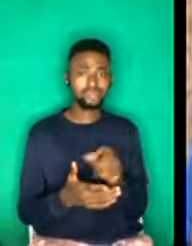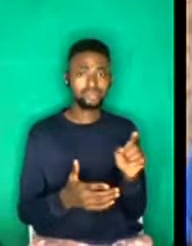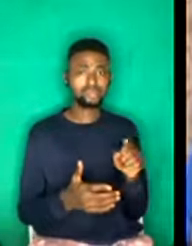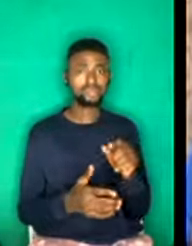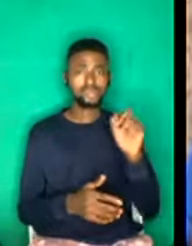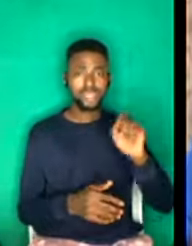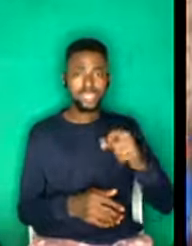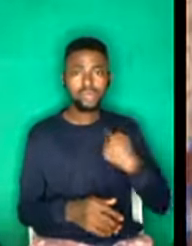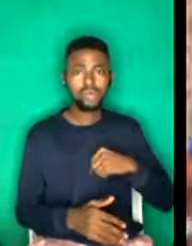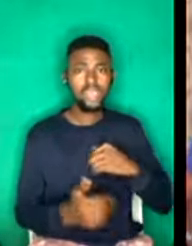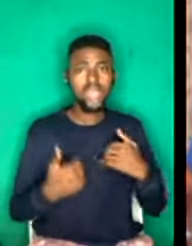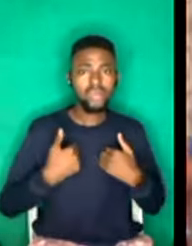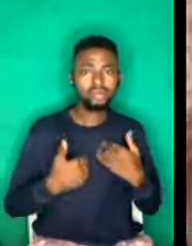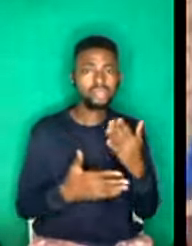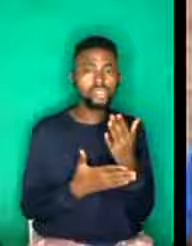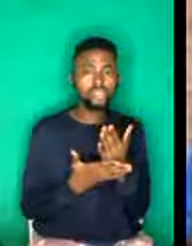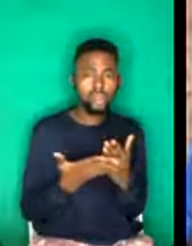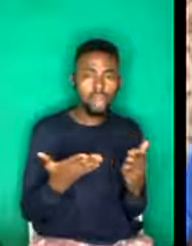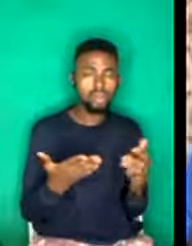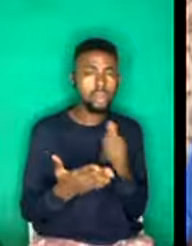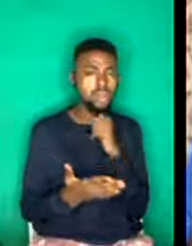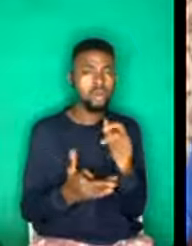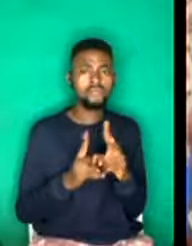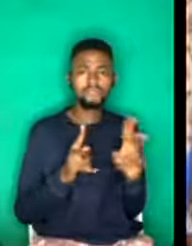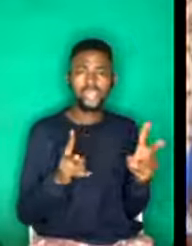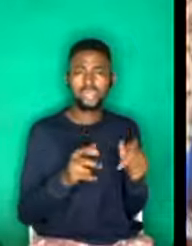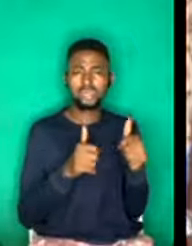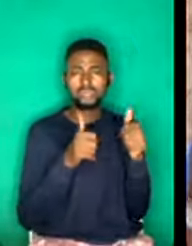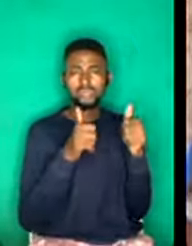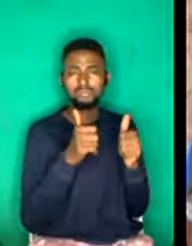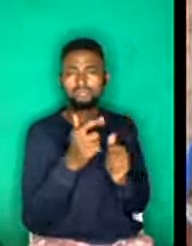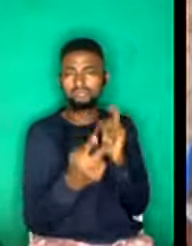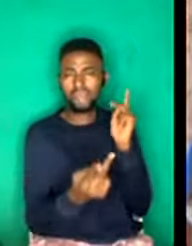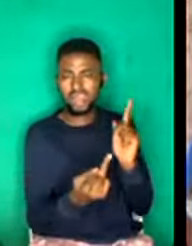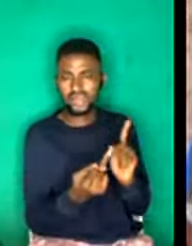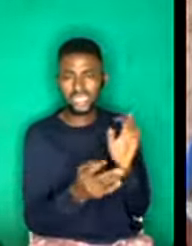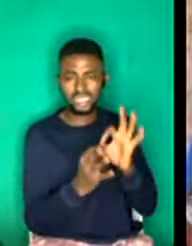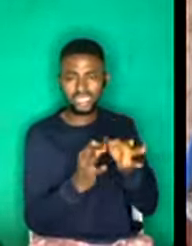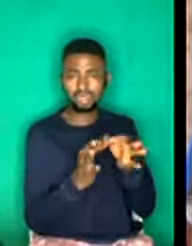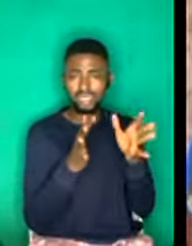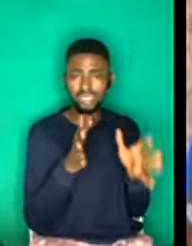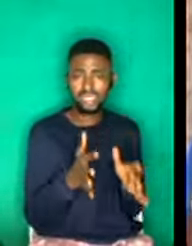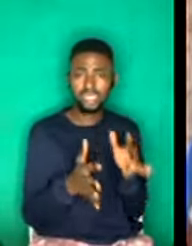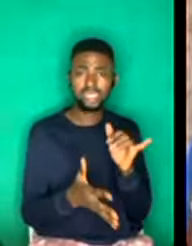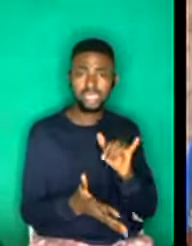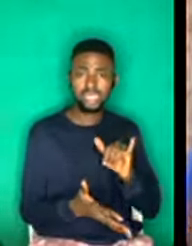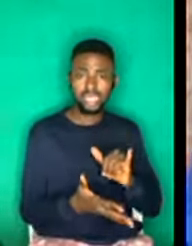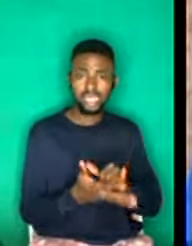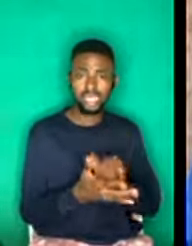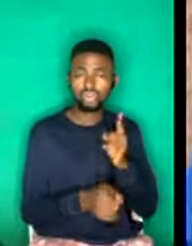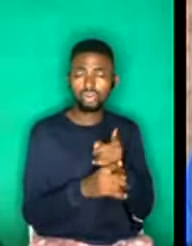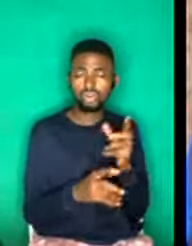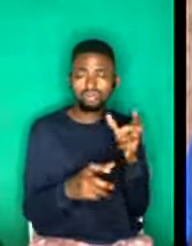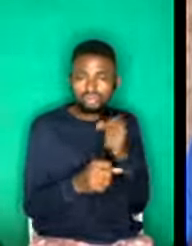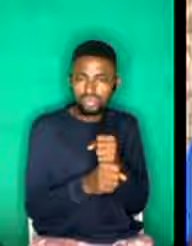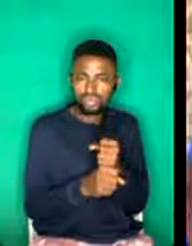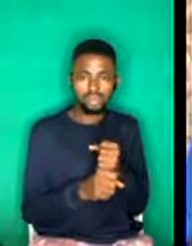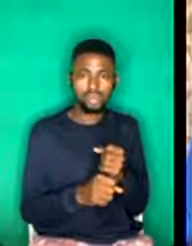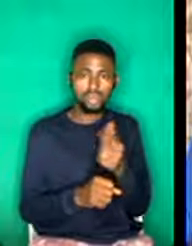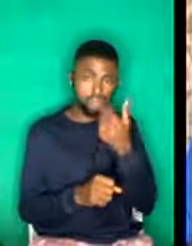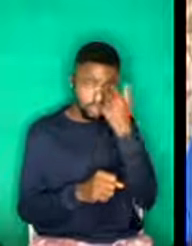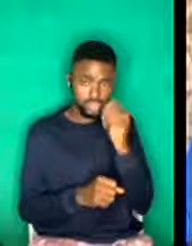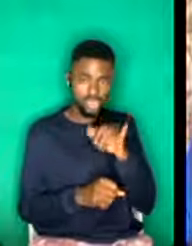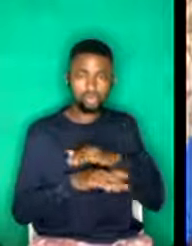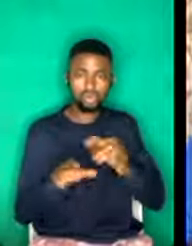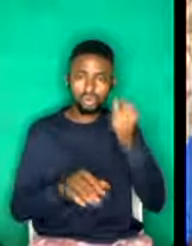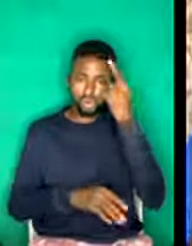some not so good sign language interpreters who just paraphrase because they don't understand. It's not professional. If you do